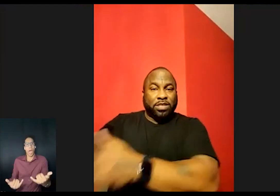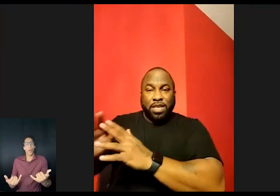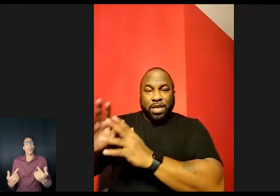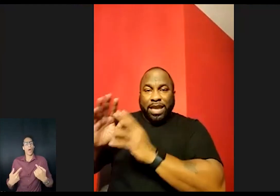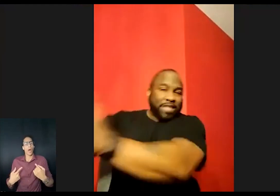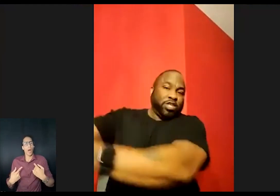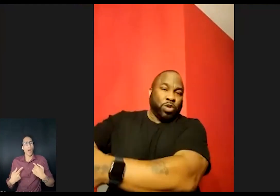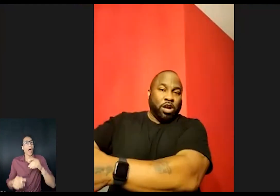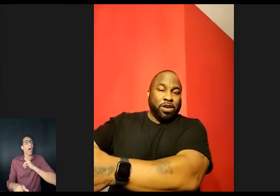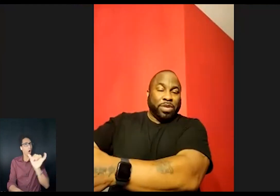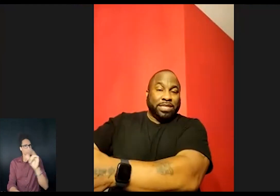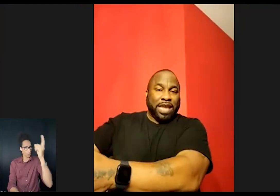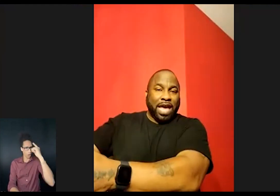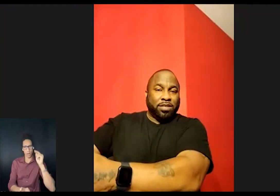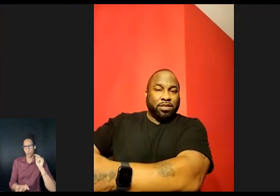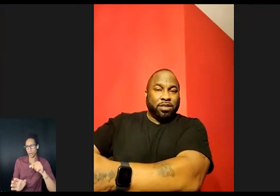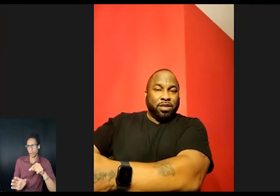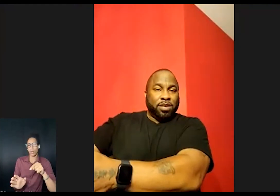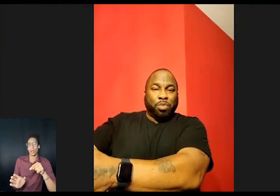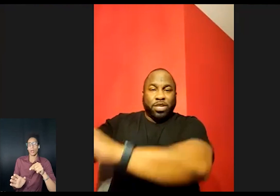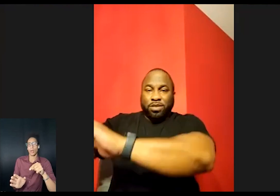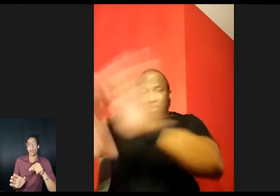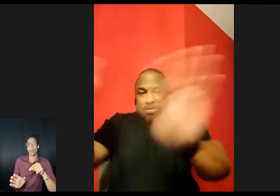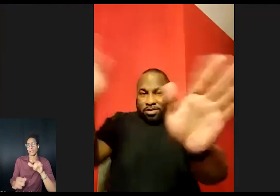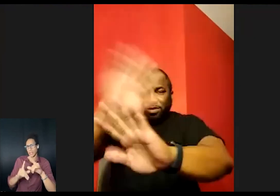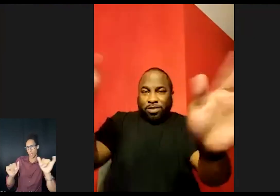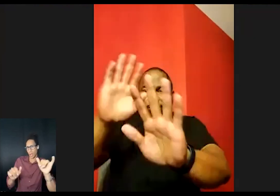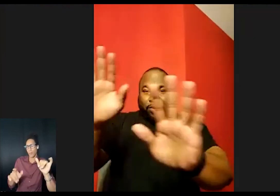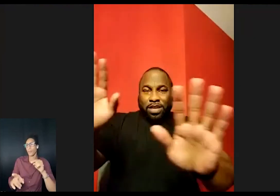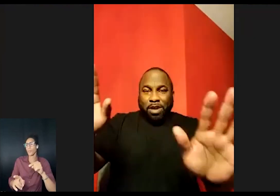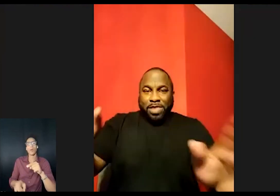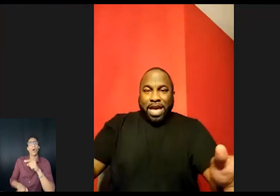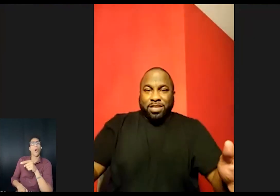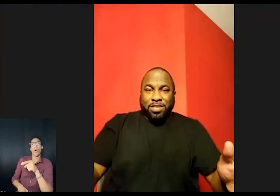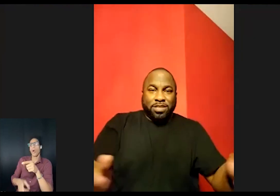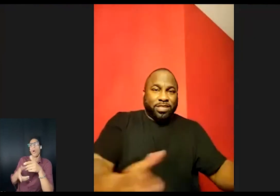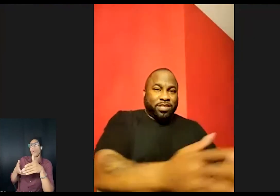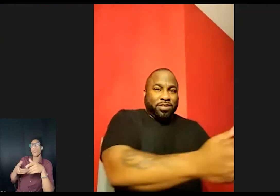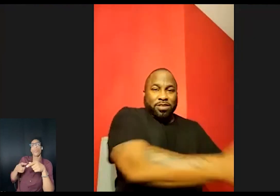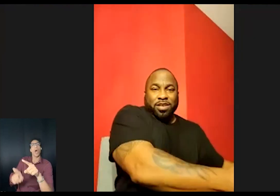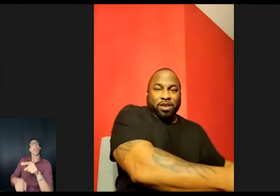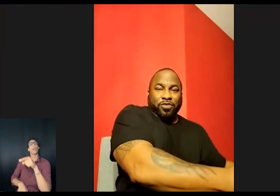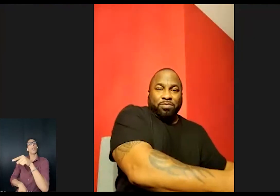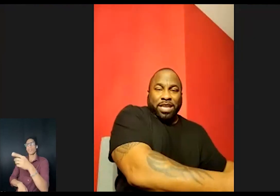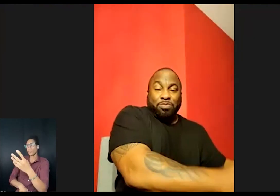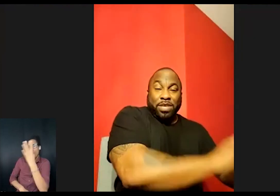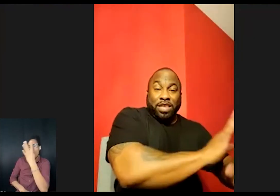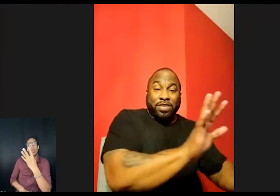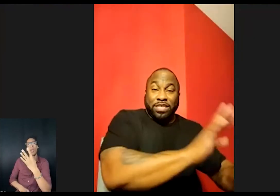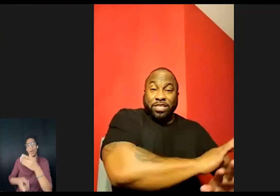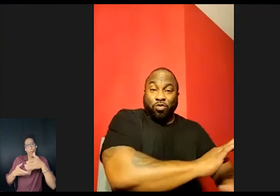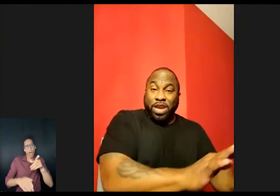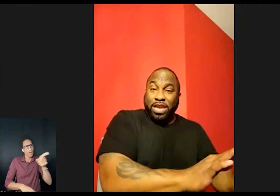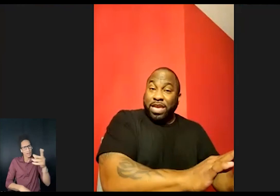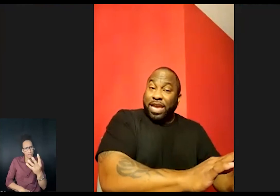kids, and I just want to hurry up and get to that. But forget about that. There's still a family that's been left